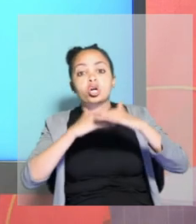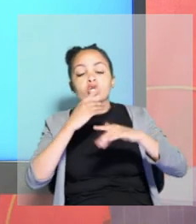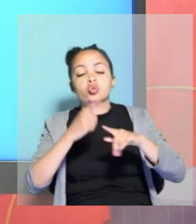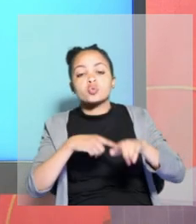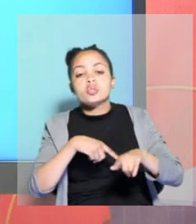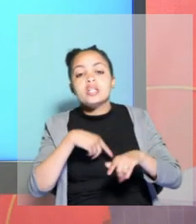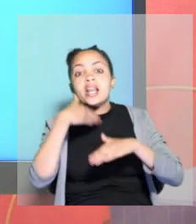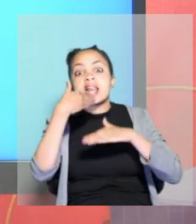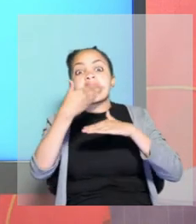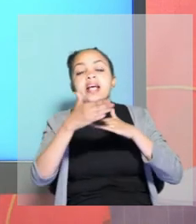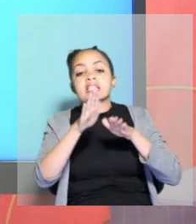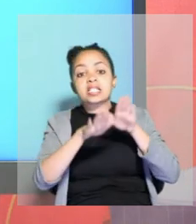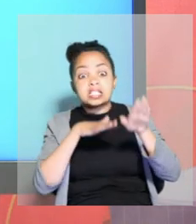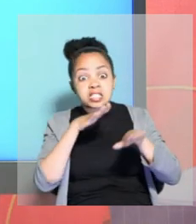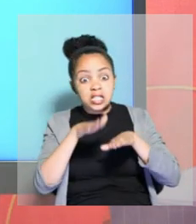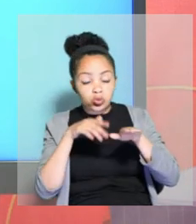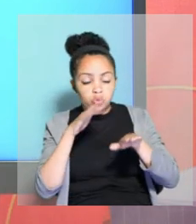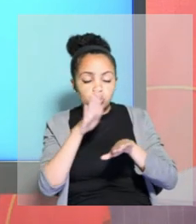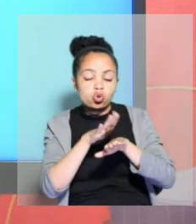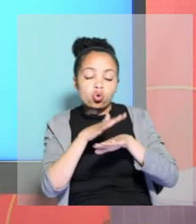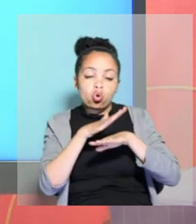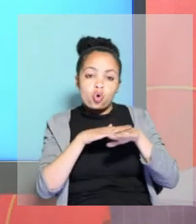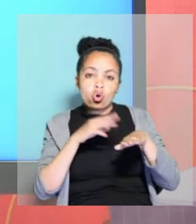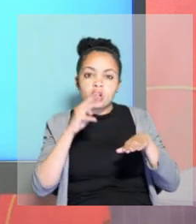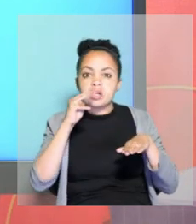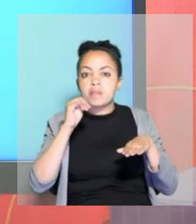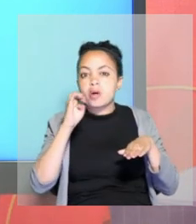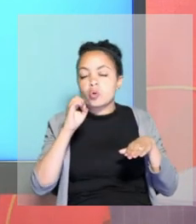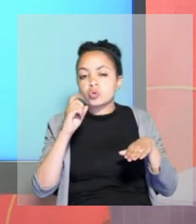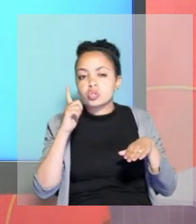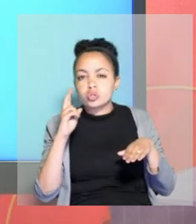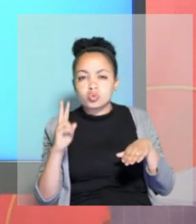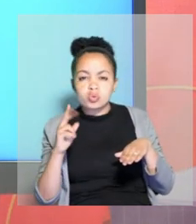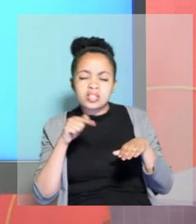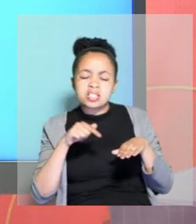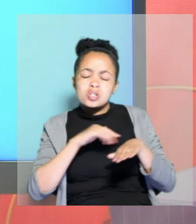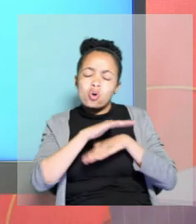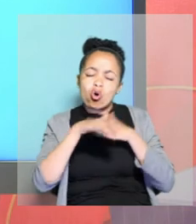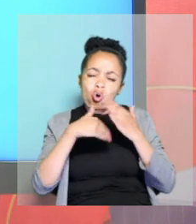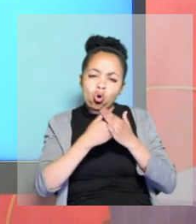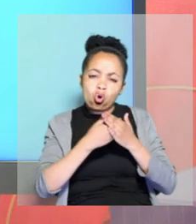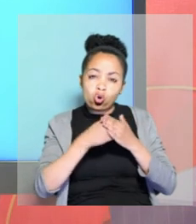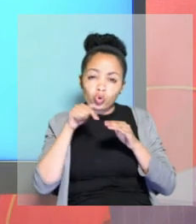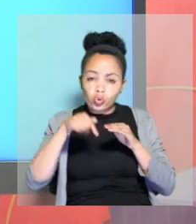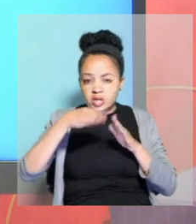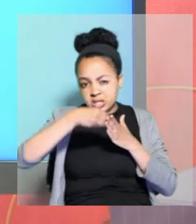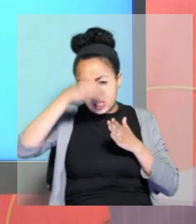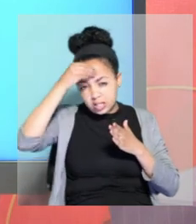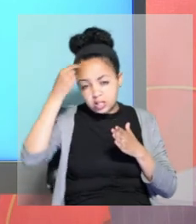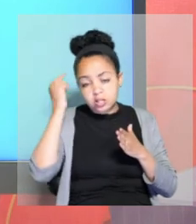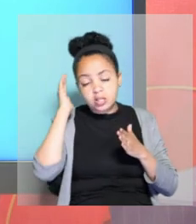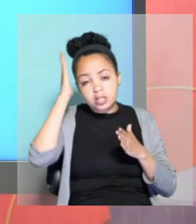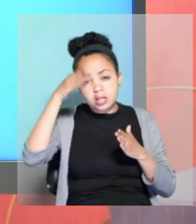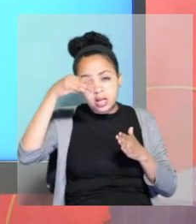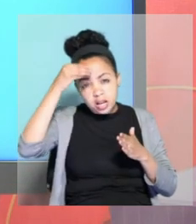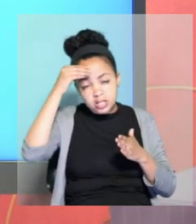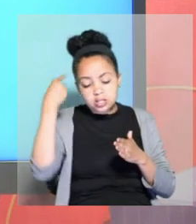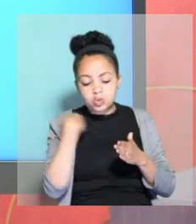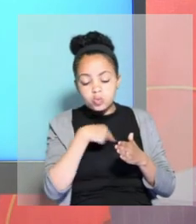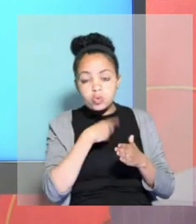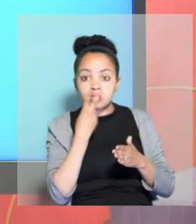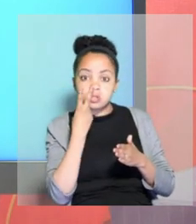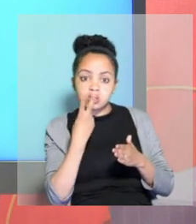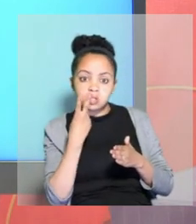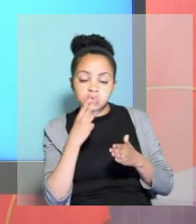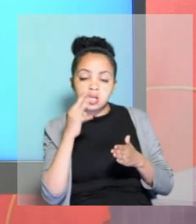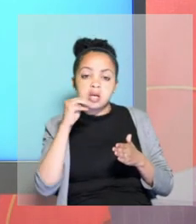of meiosis called immunostill this is all about the 2ds lesson in our coming lesson we will